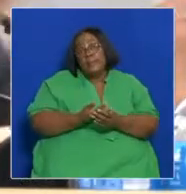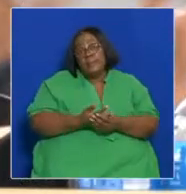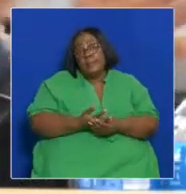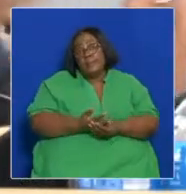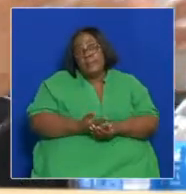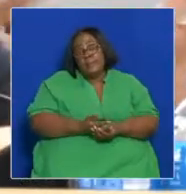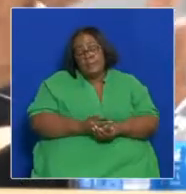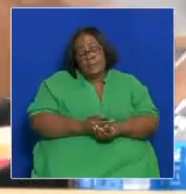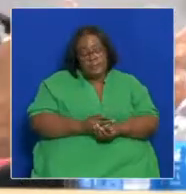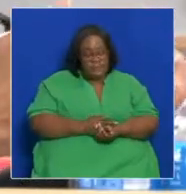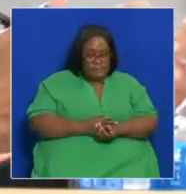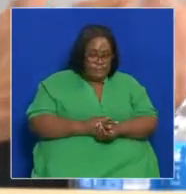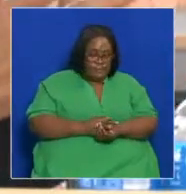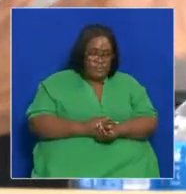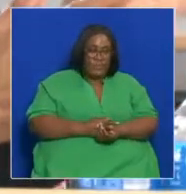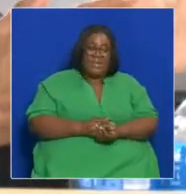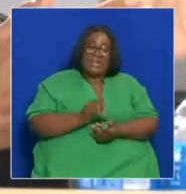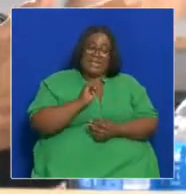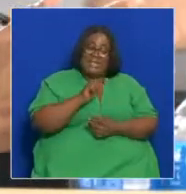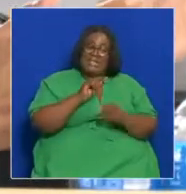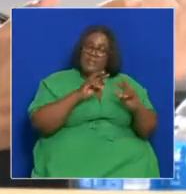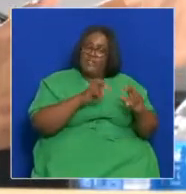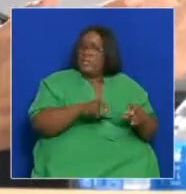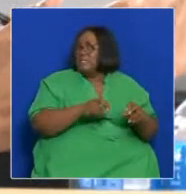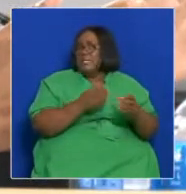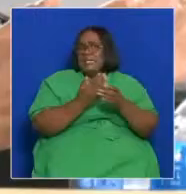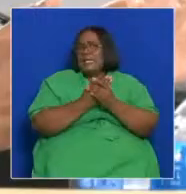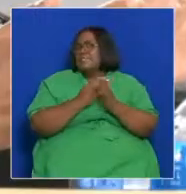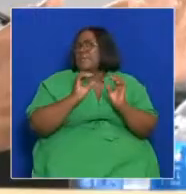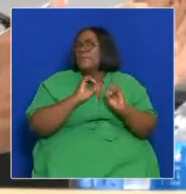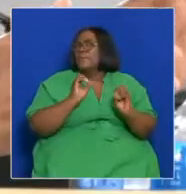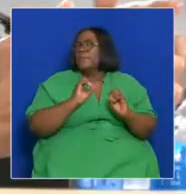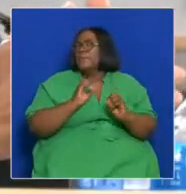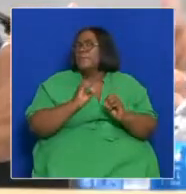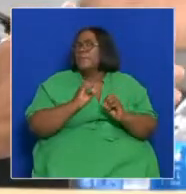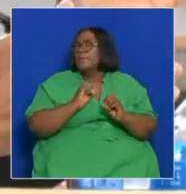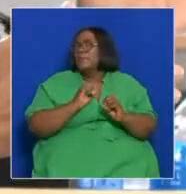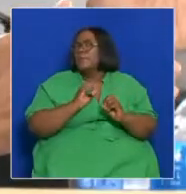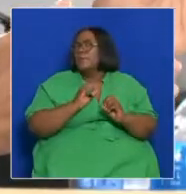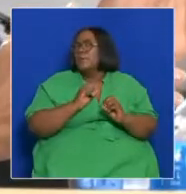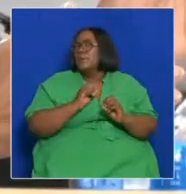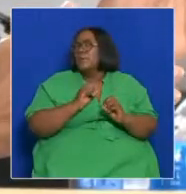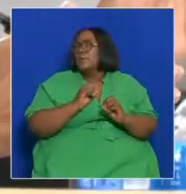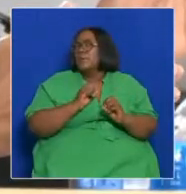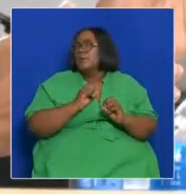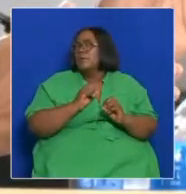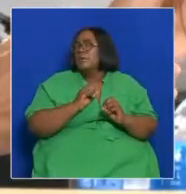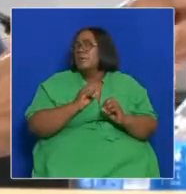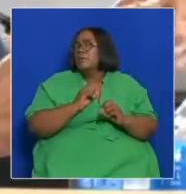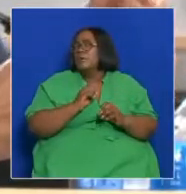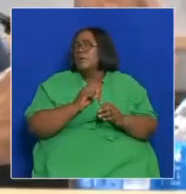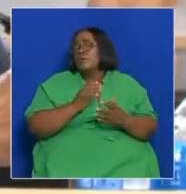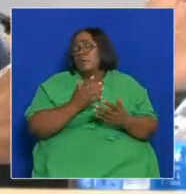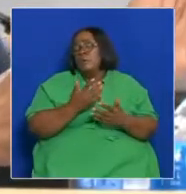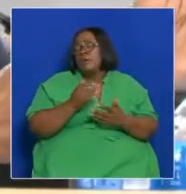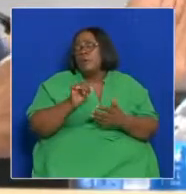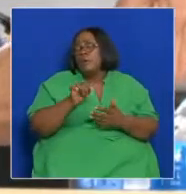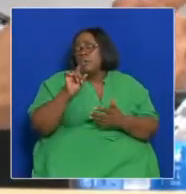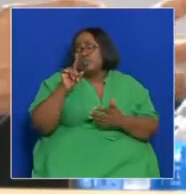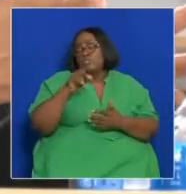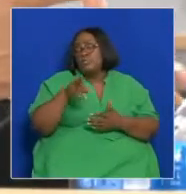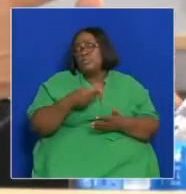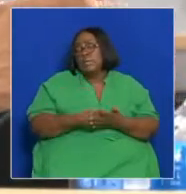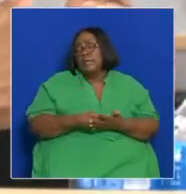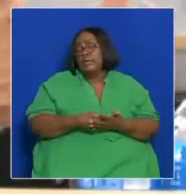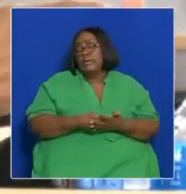on this investigation, there's no case? She ultimately, gets to sign off on the next